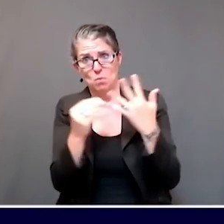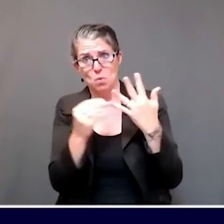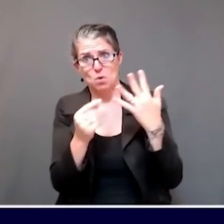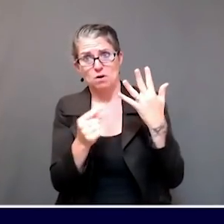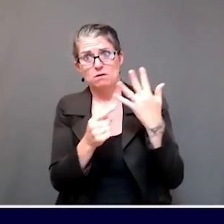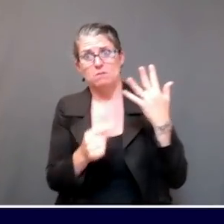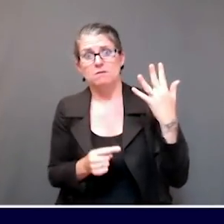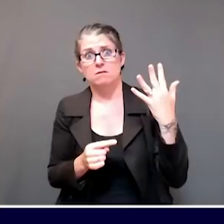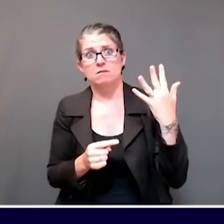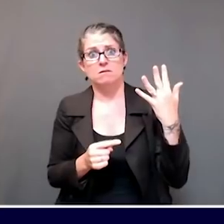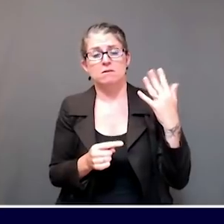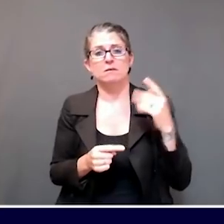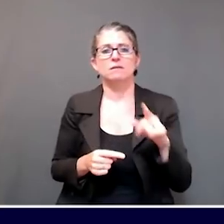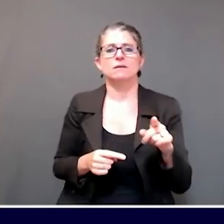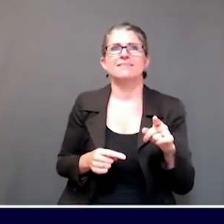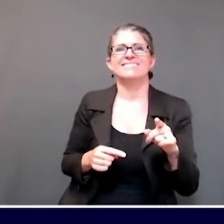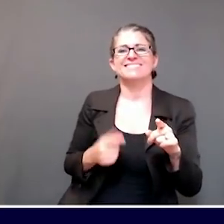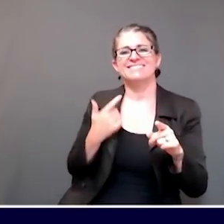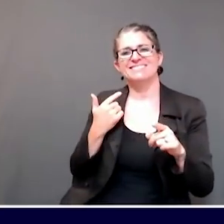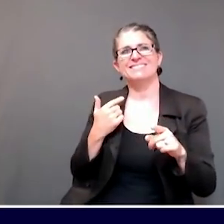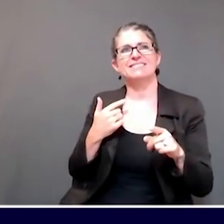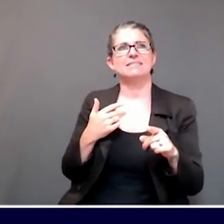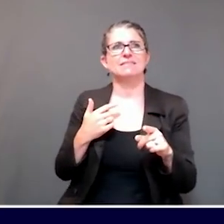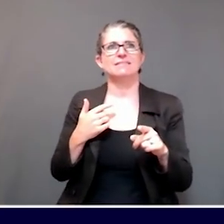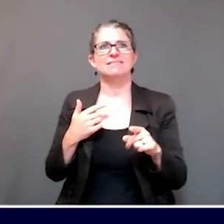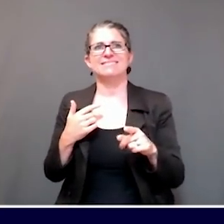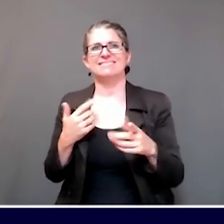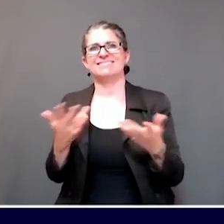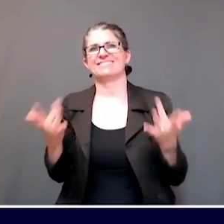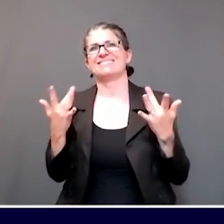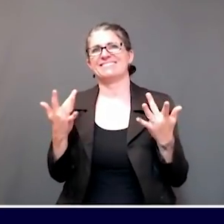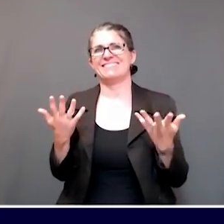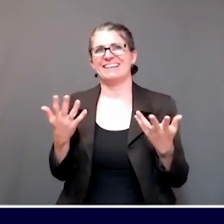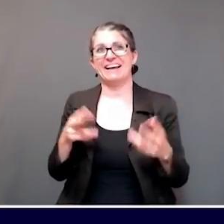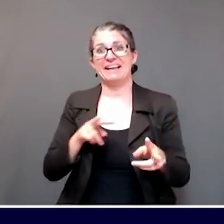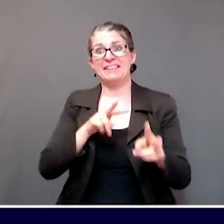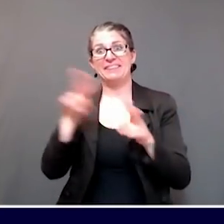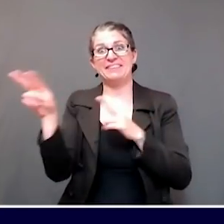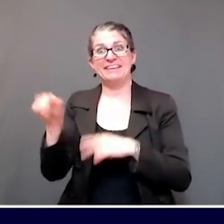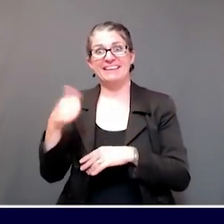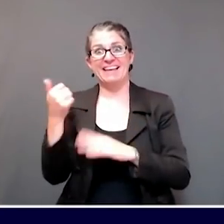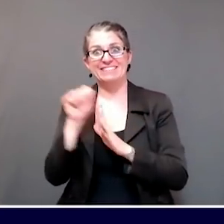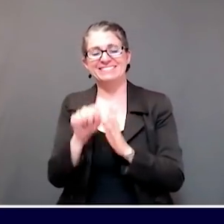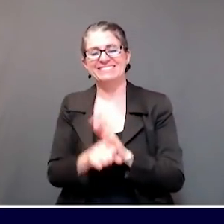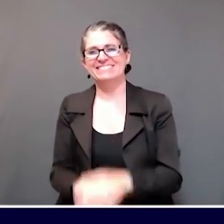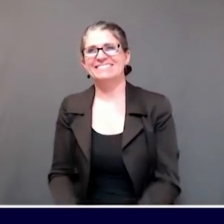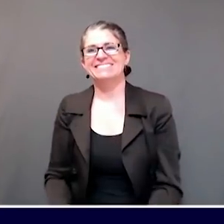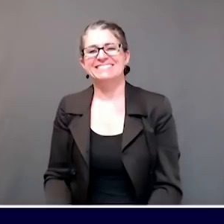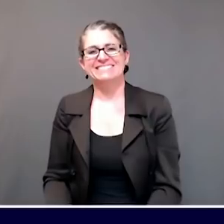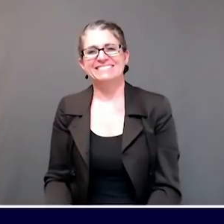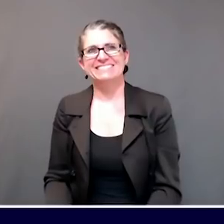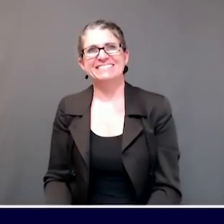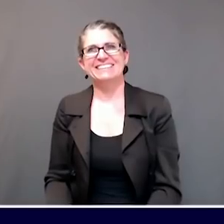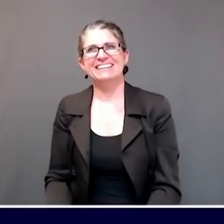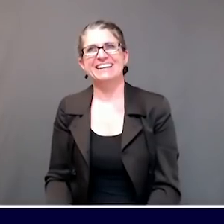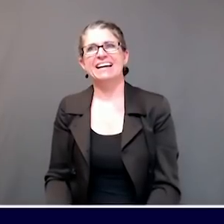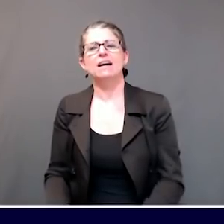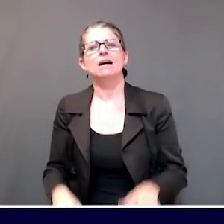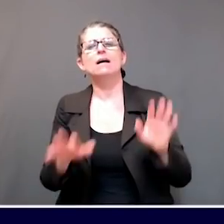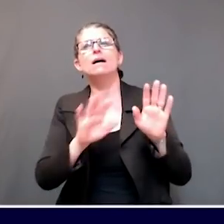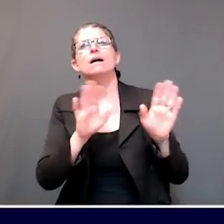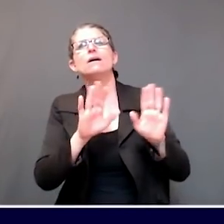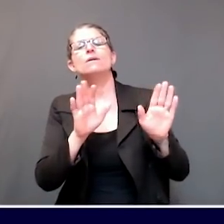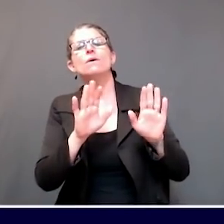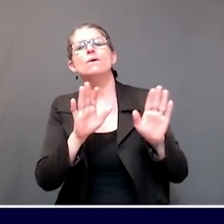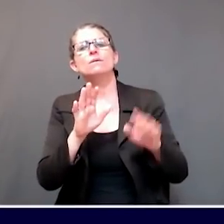Are close to meeting the threshold? What's that? Oh, Other states close to meeting the threshold to be able to allow visitors